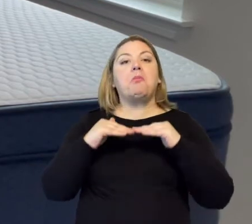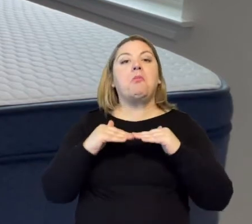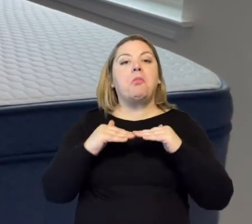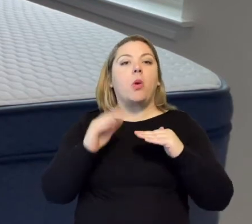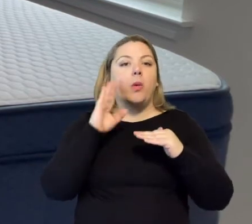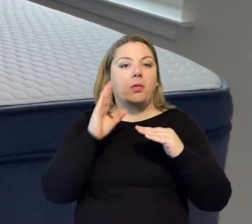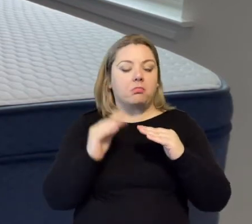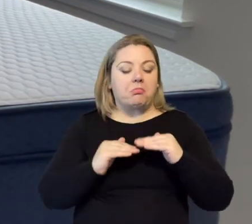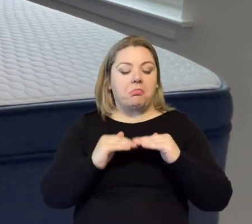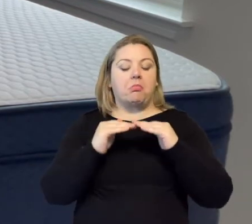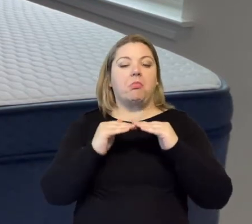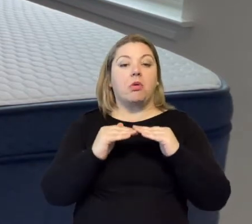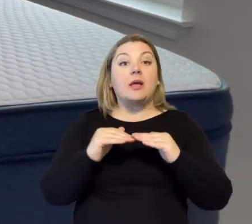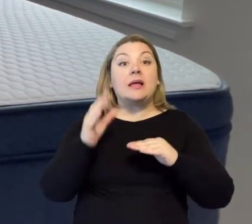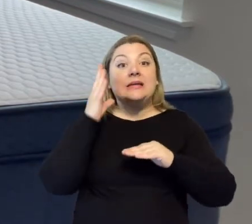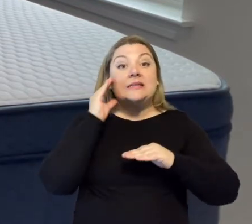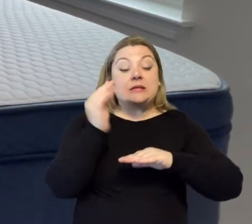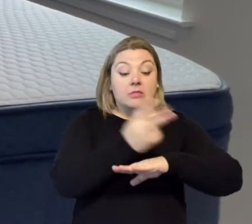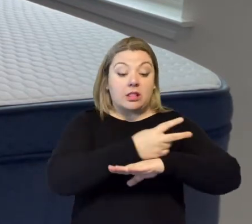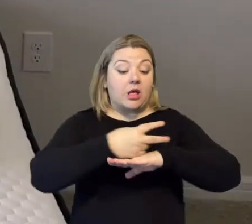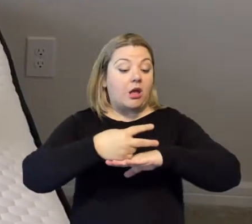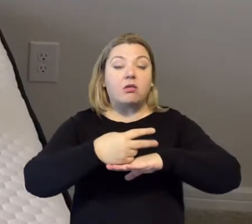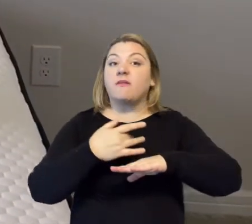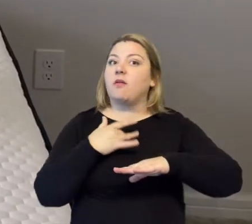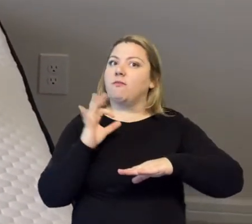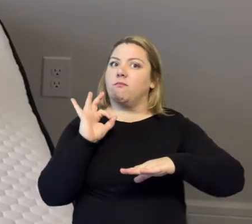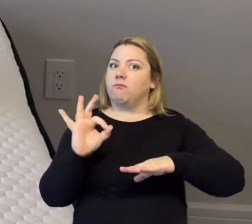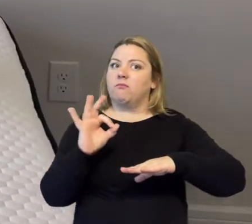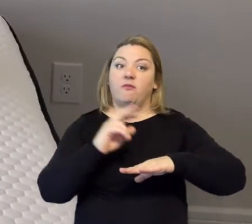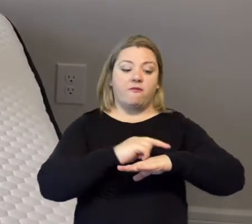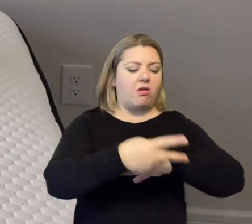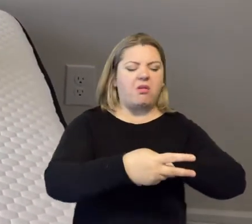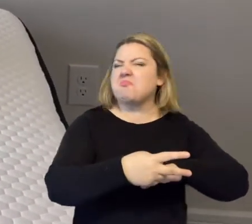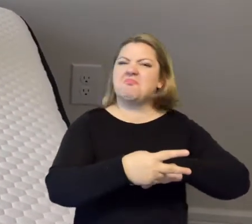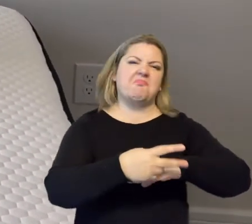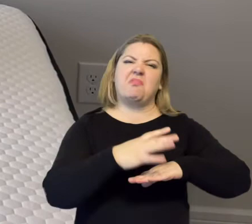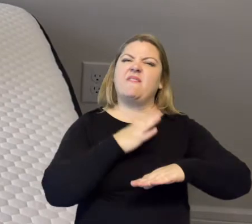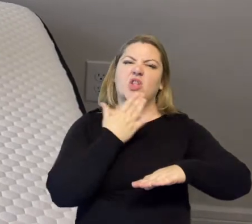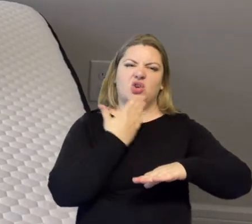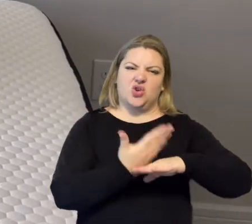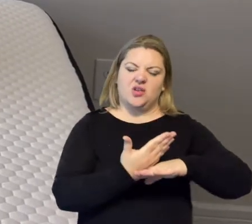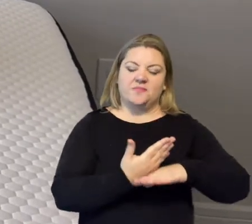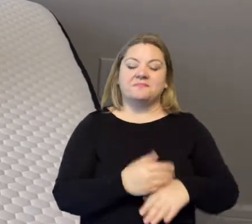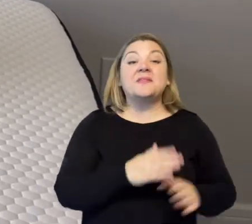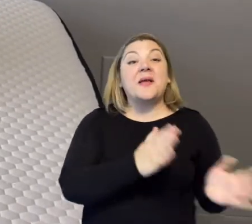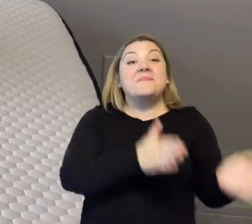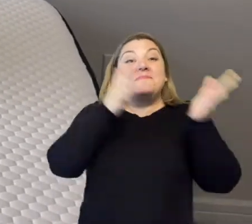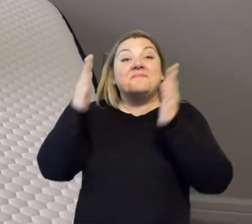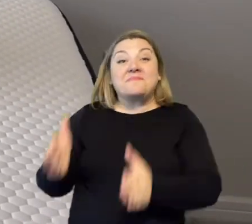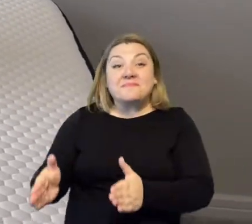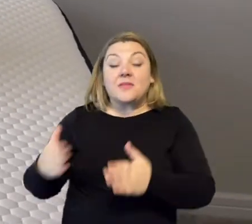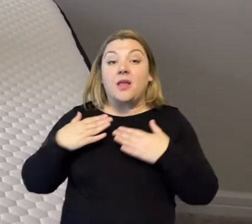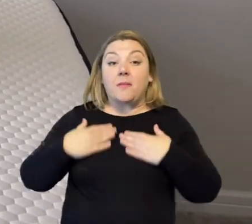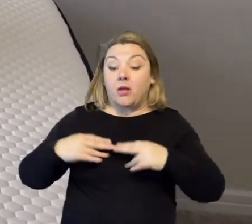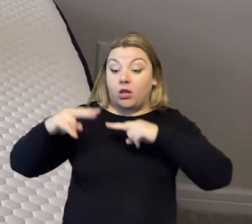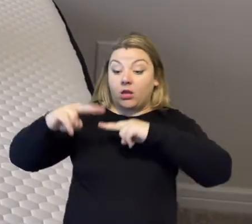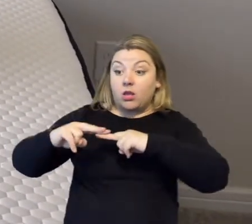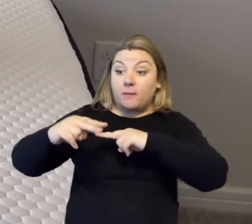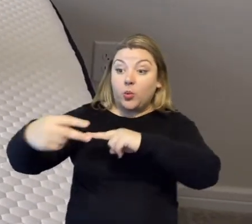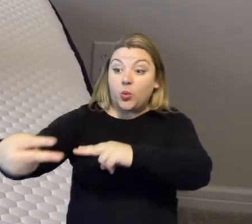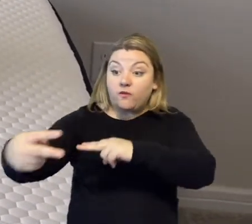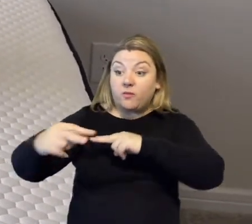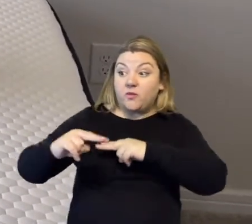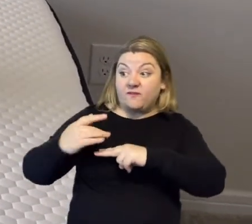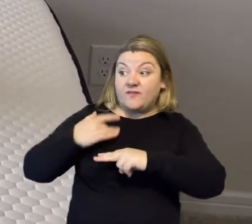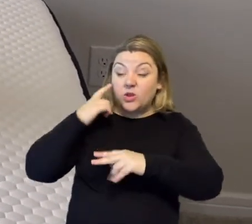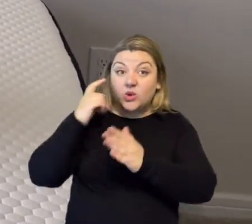mattress, definitely didn't feel like I was gonna fall off. And as far as motion transfer goes, so this mattress does have coils, so you